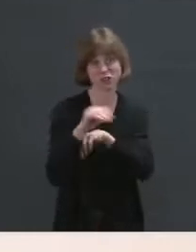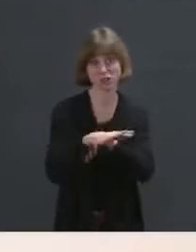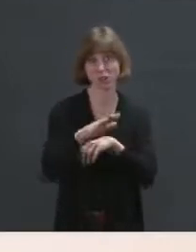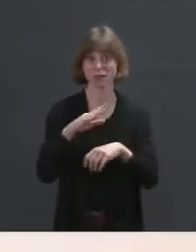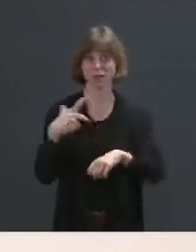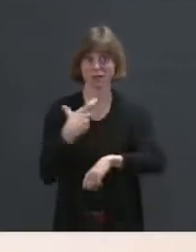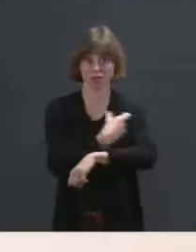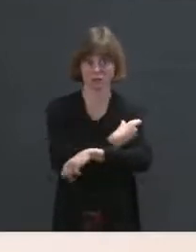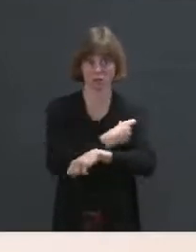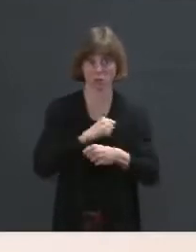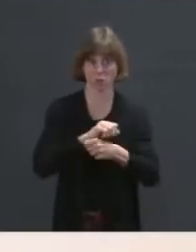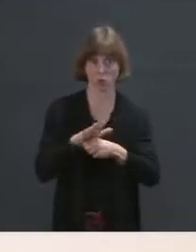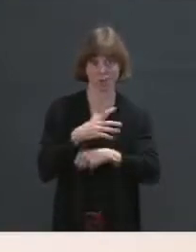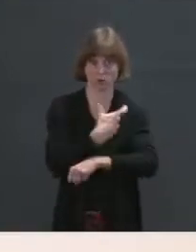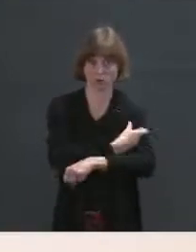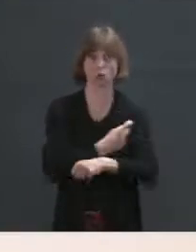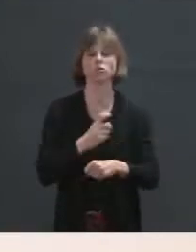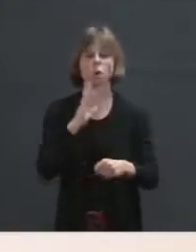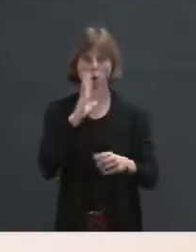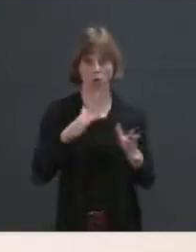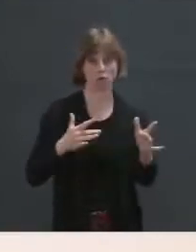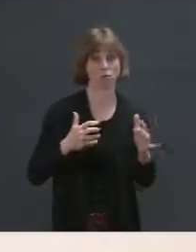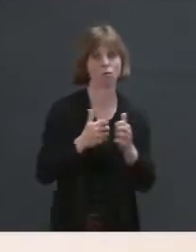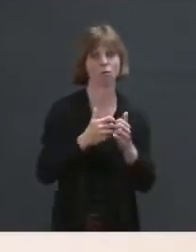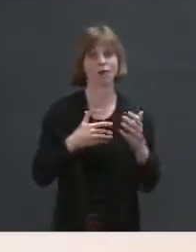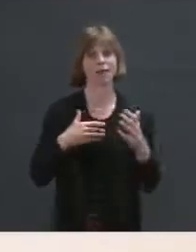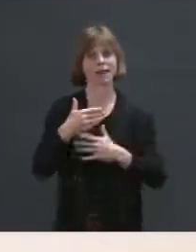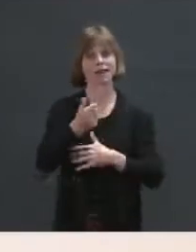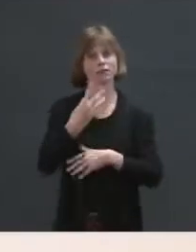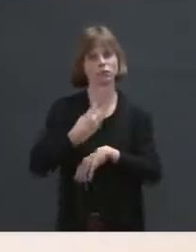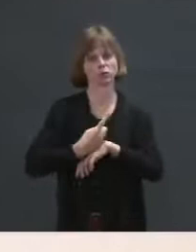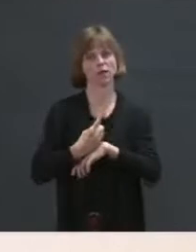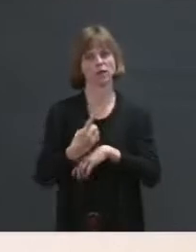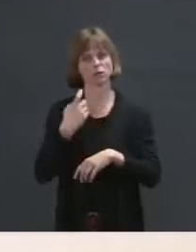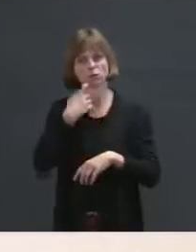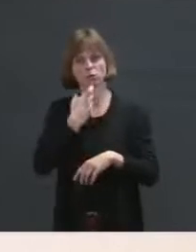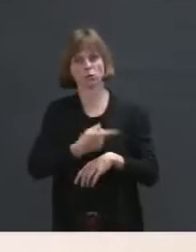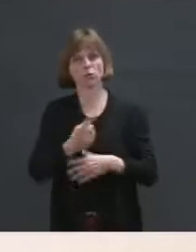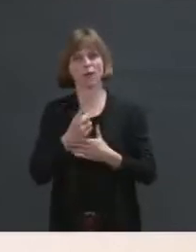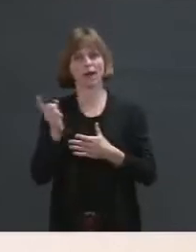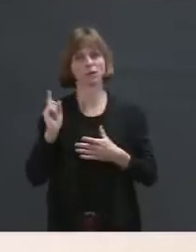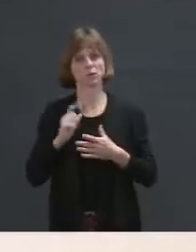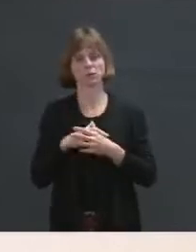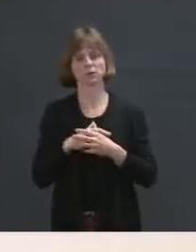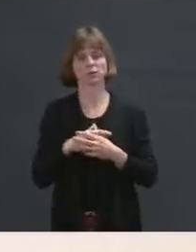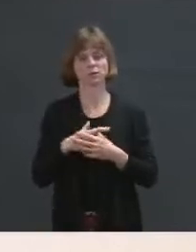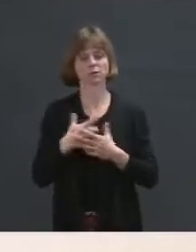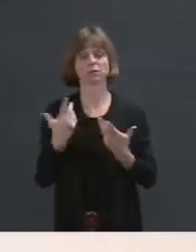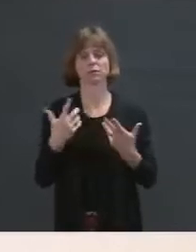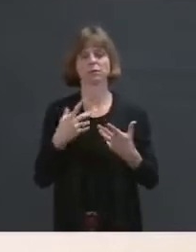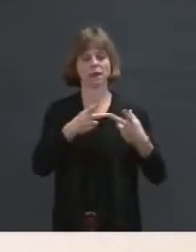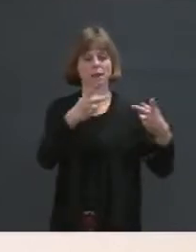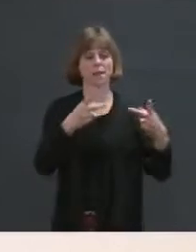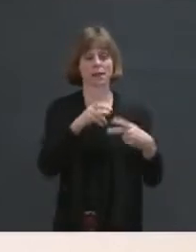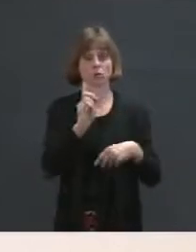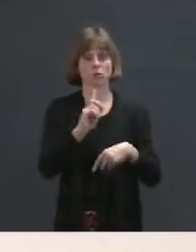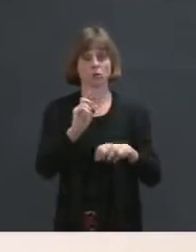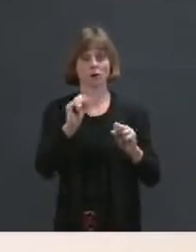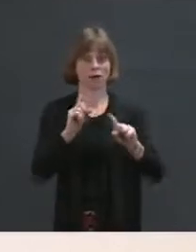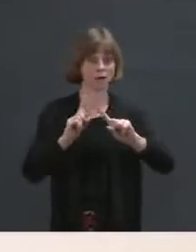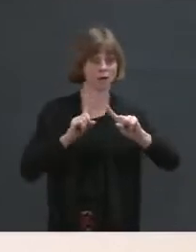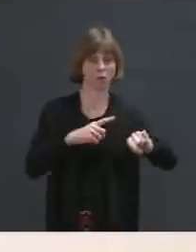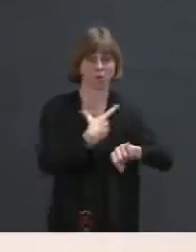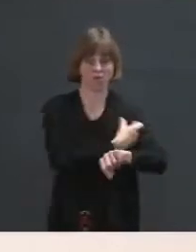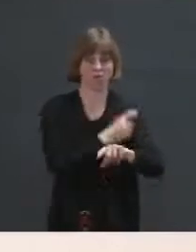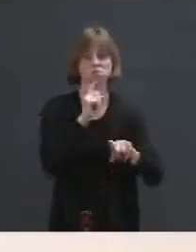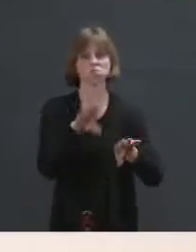doses are anticipated to be filled in the coming days, as we noted last week, and vaccination sites have reopened and are doubling up appointments to